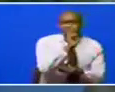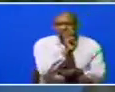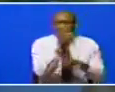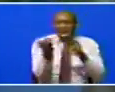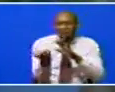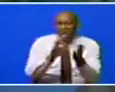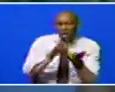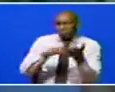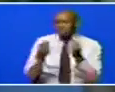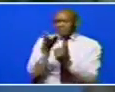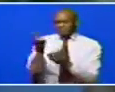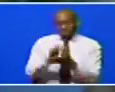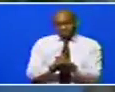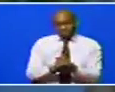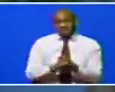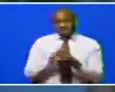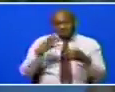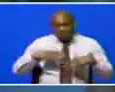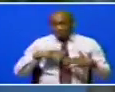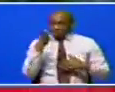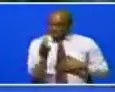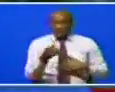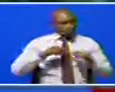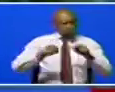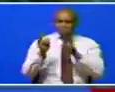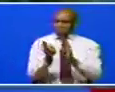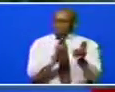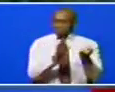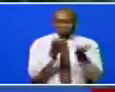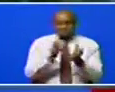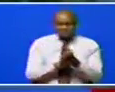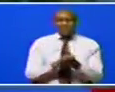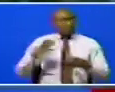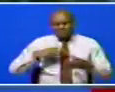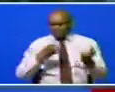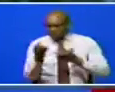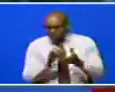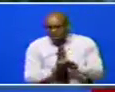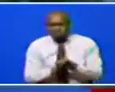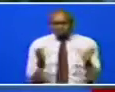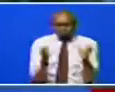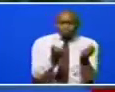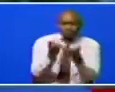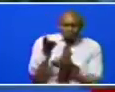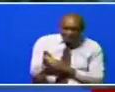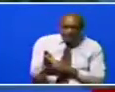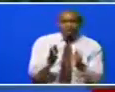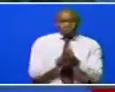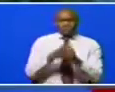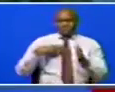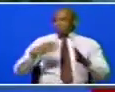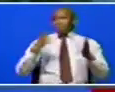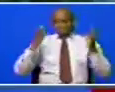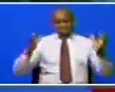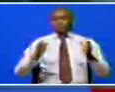in the states here, and people are going on their businesses. We've seen traders, small-scale traders, and even large-scale traders